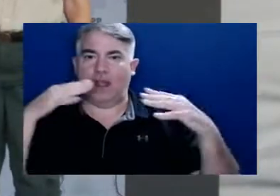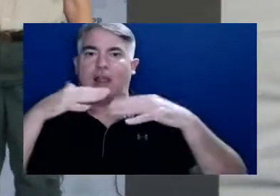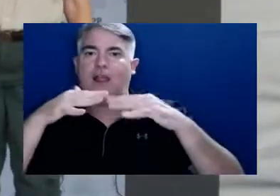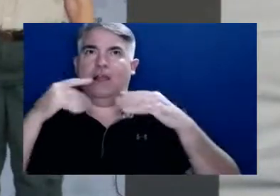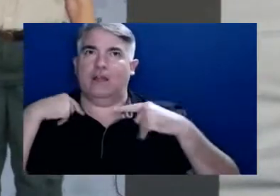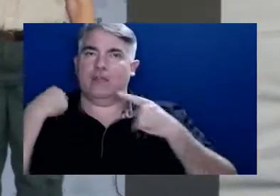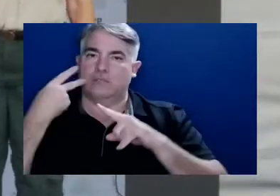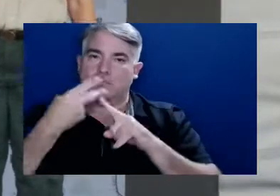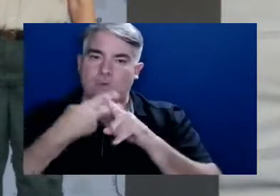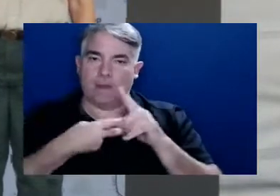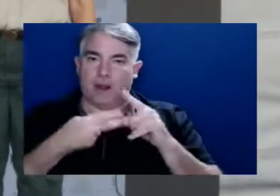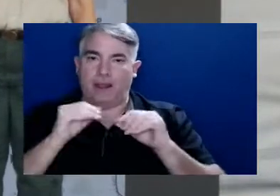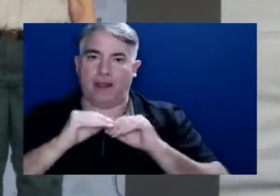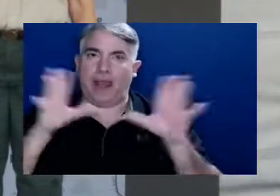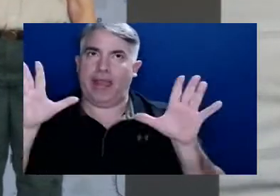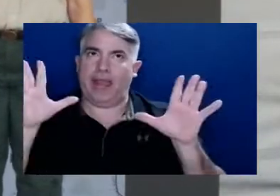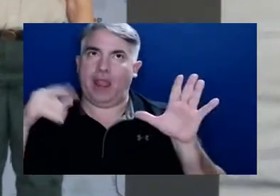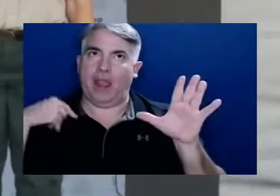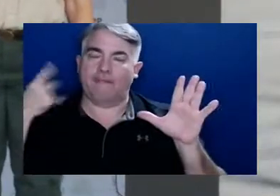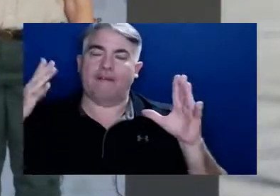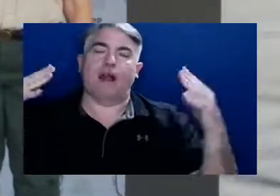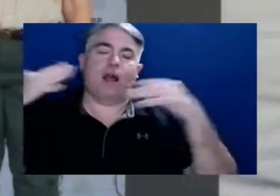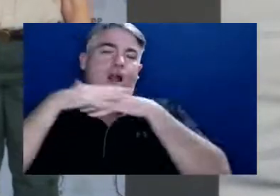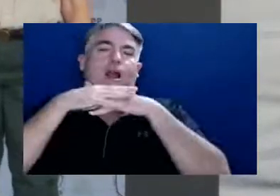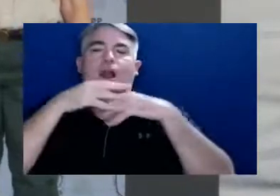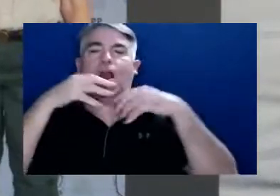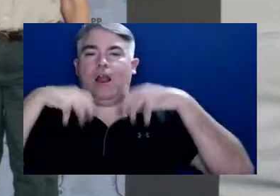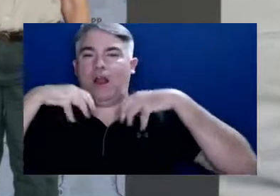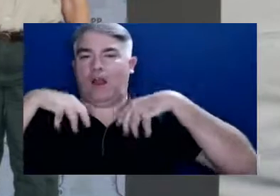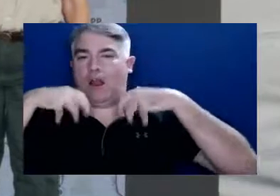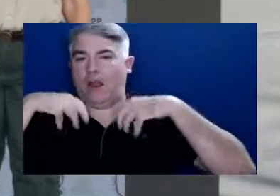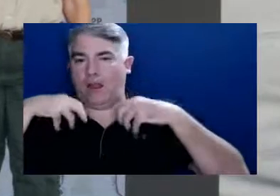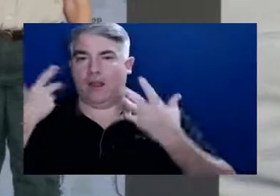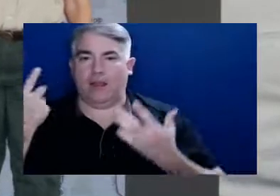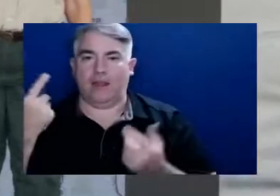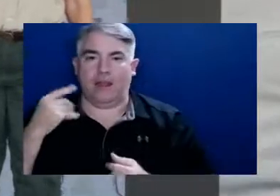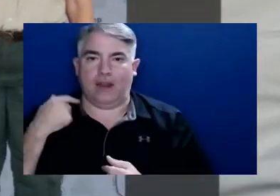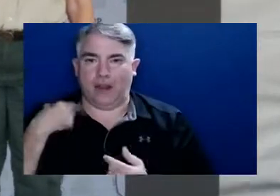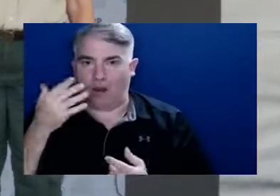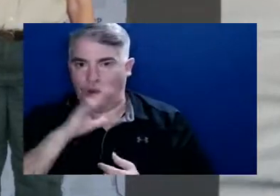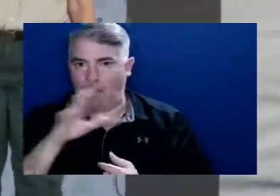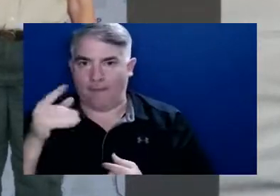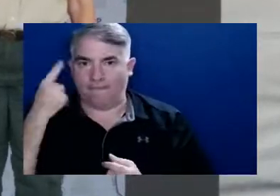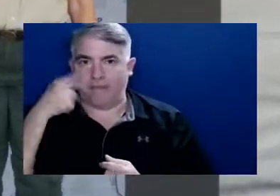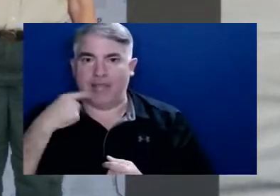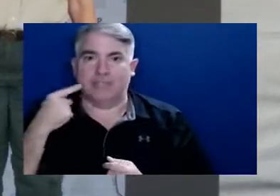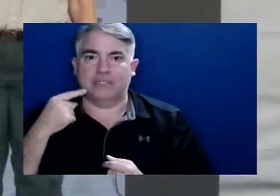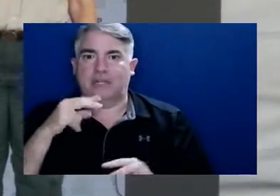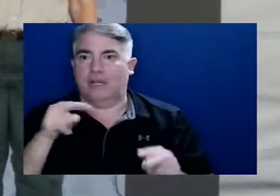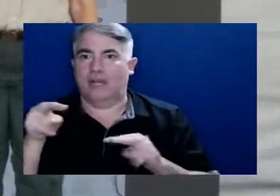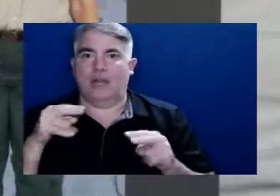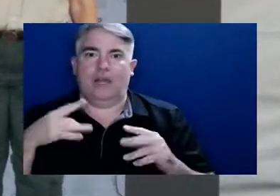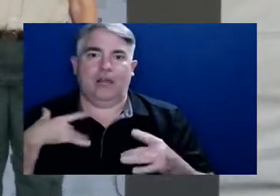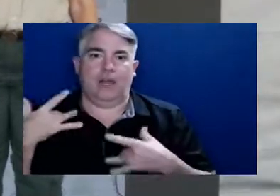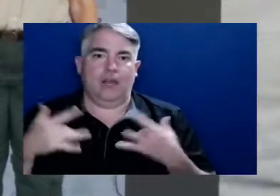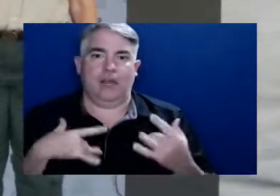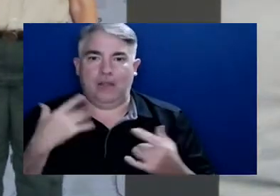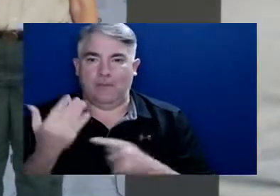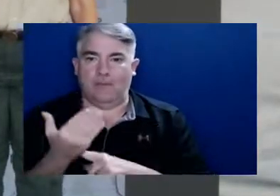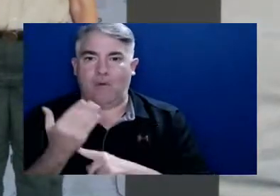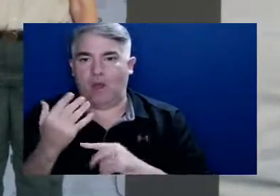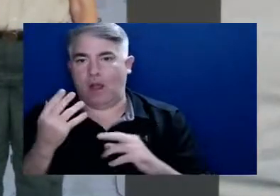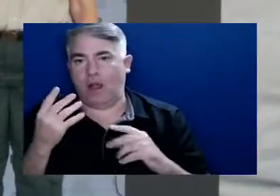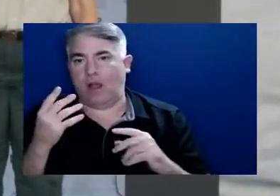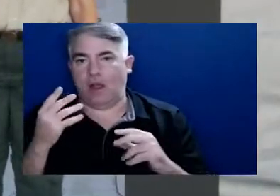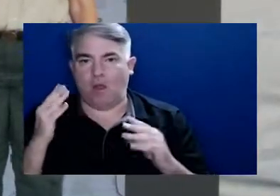hope. And I know I could see it on everybody's faces here at camp this morning that we're just hoping that this will make a difference and that